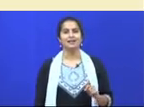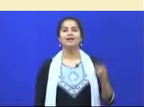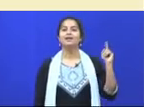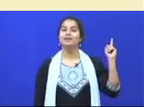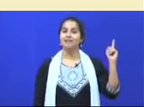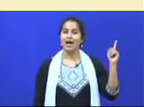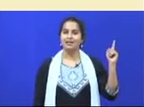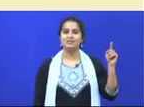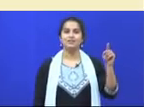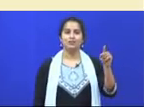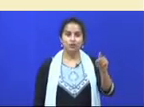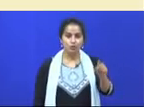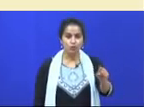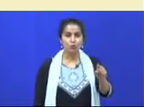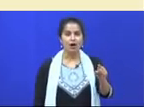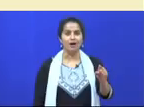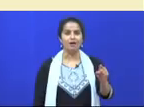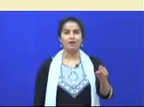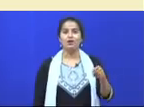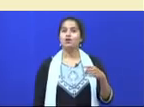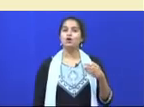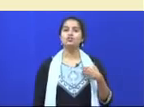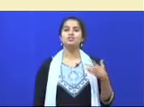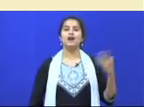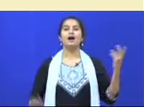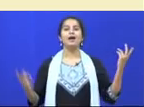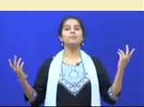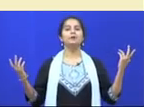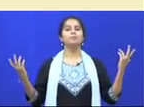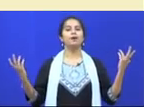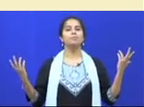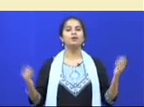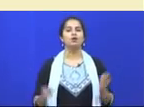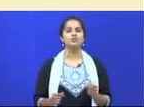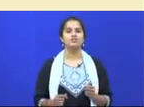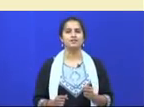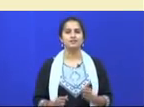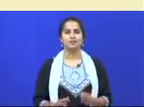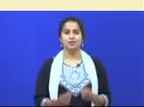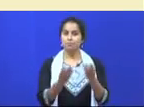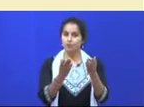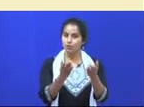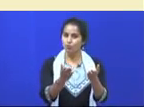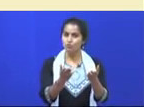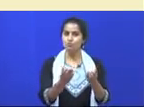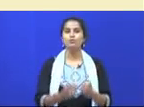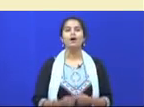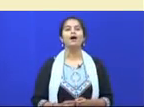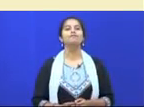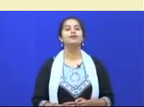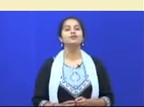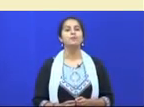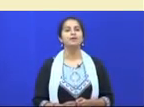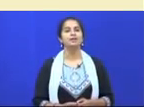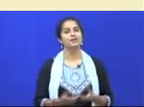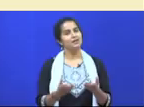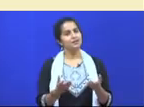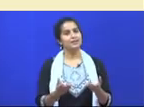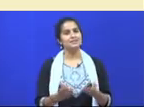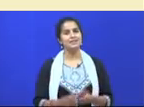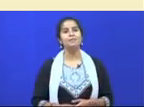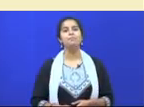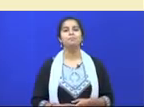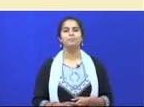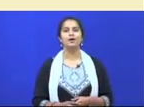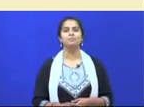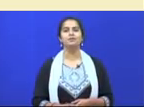Asi, that you are. Not just I am that Brahman consciousness, but you too are fundamentally